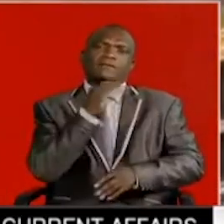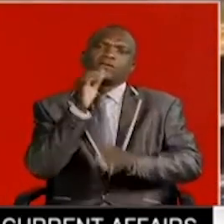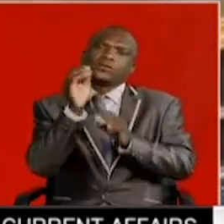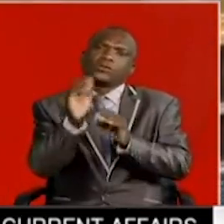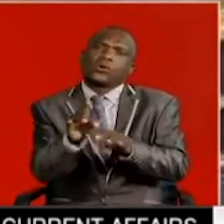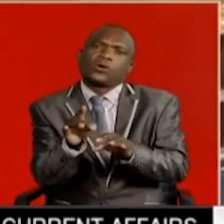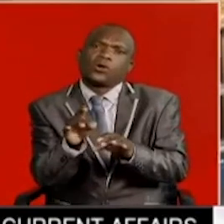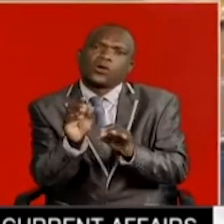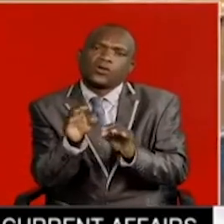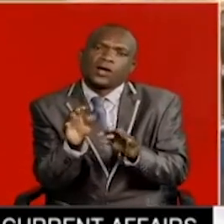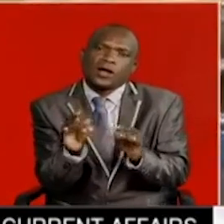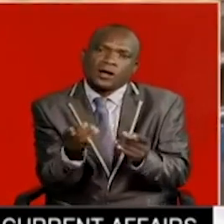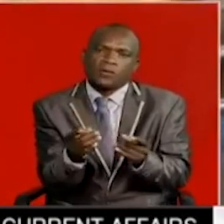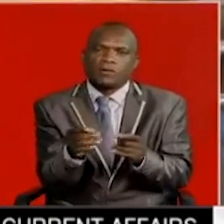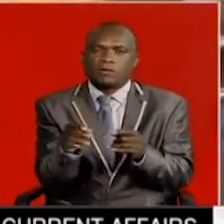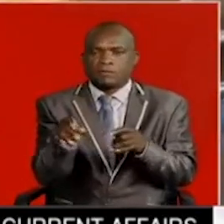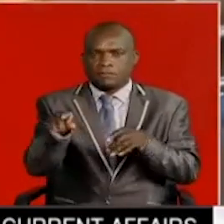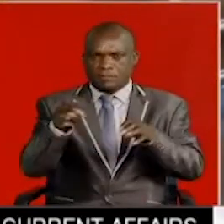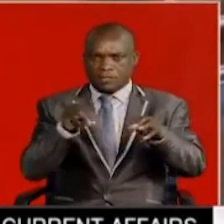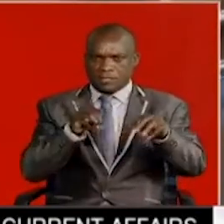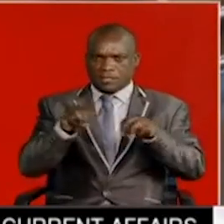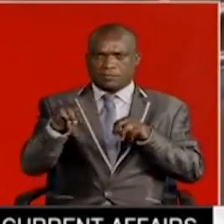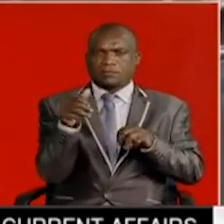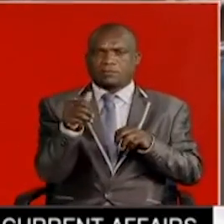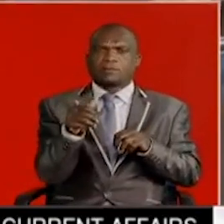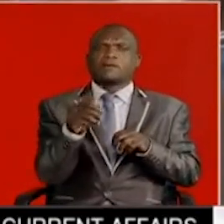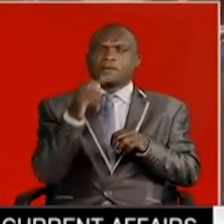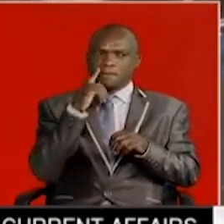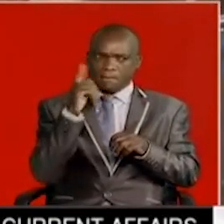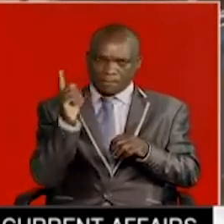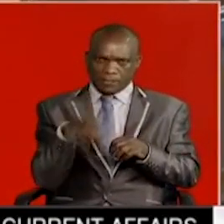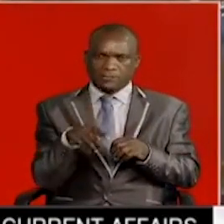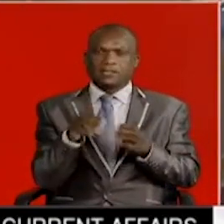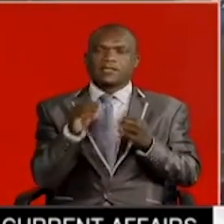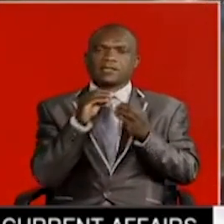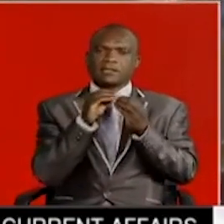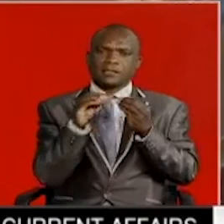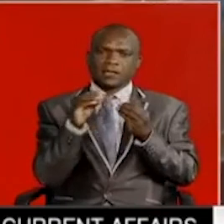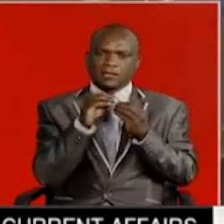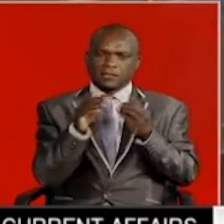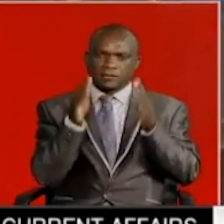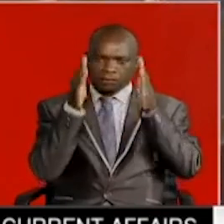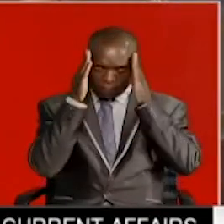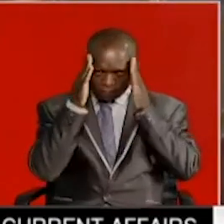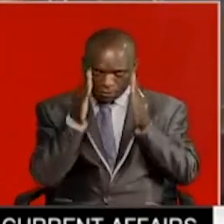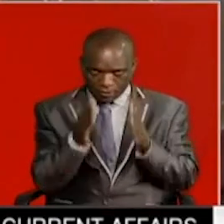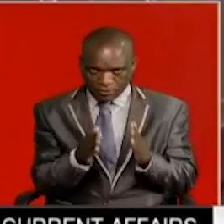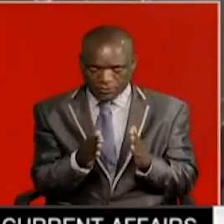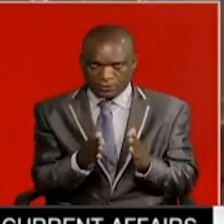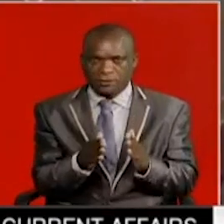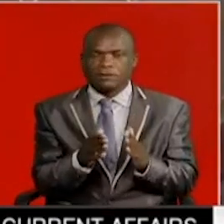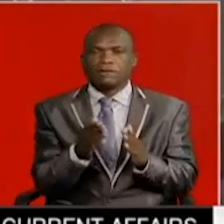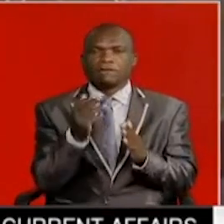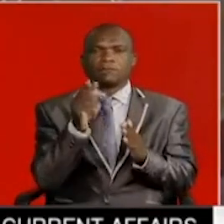to COVID-19 vaccination requires special attention due to the infection